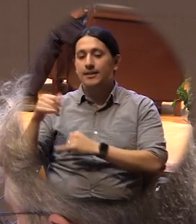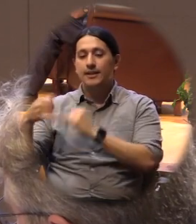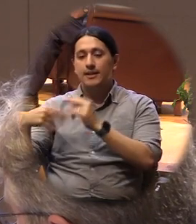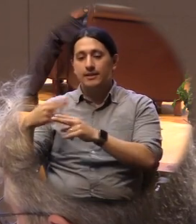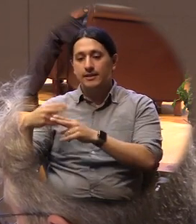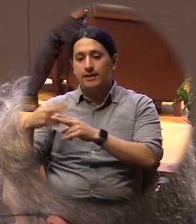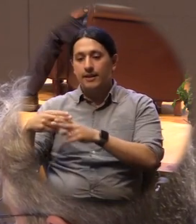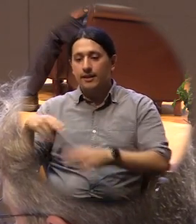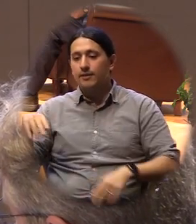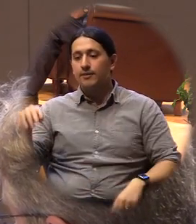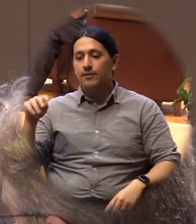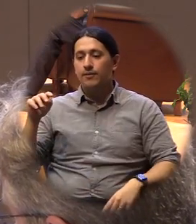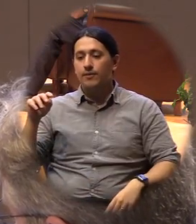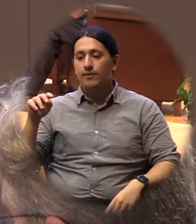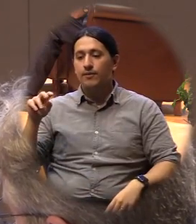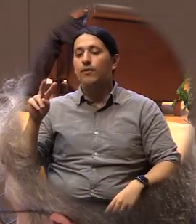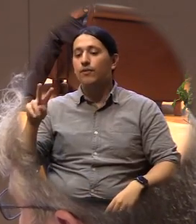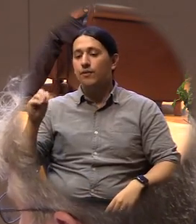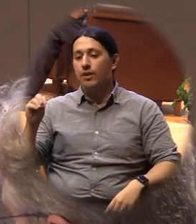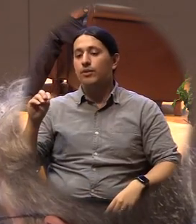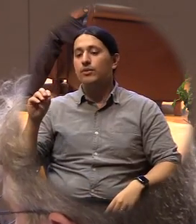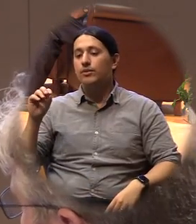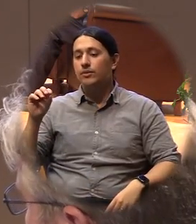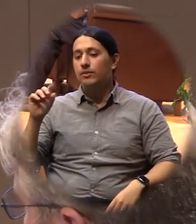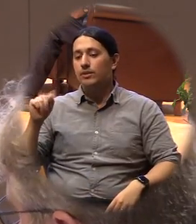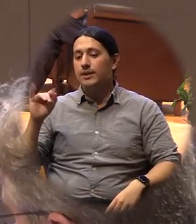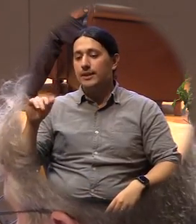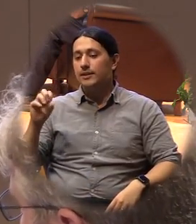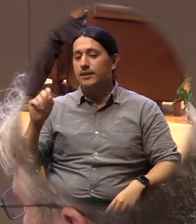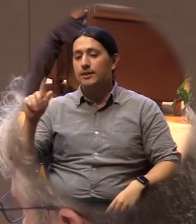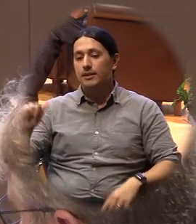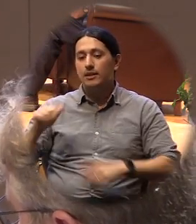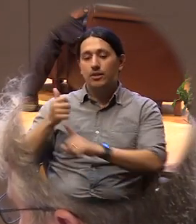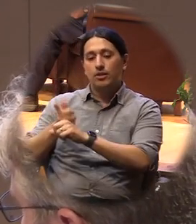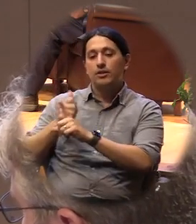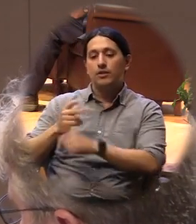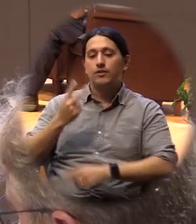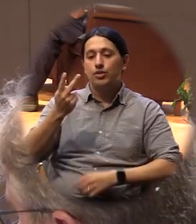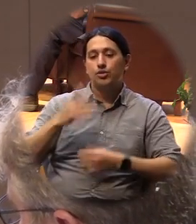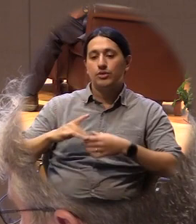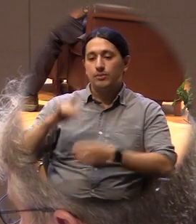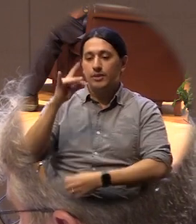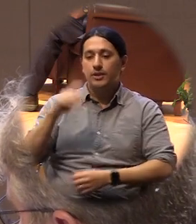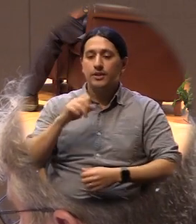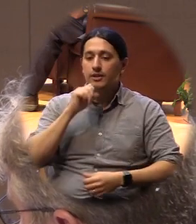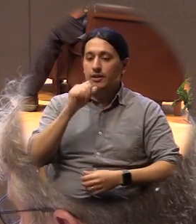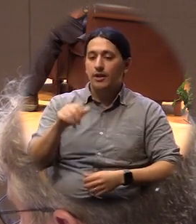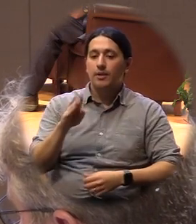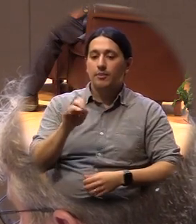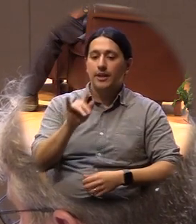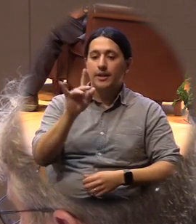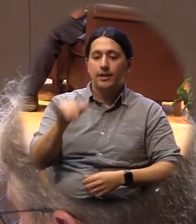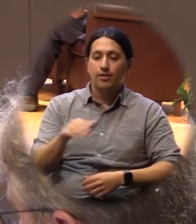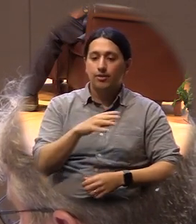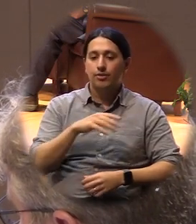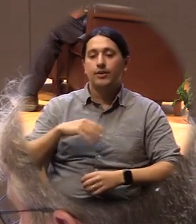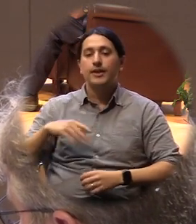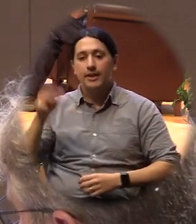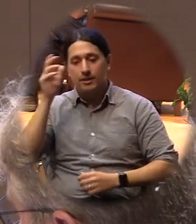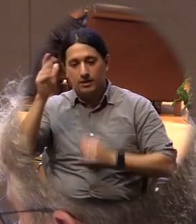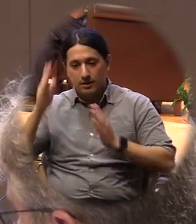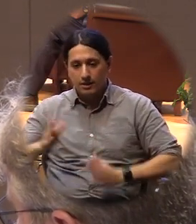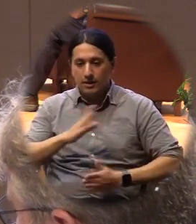a Latina to Spirit non-binary trans scholar and author and then also Instagram